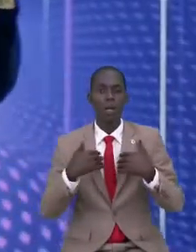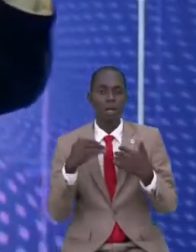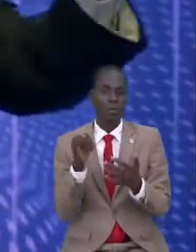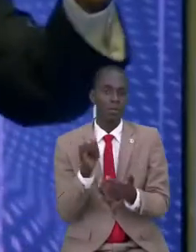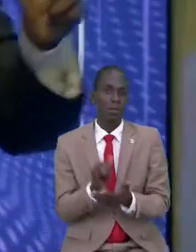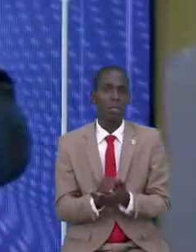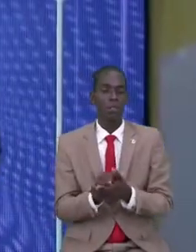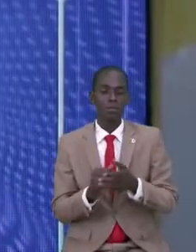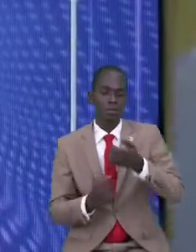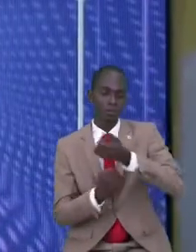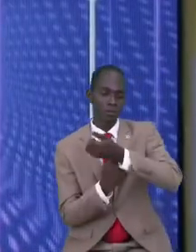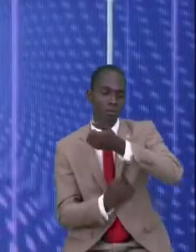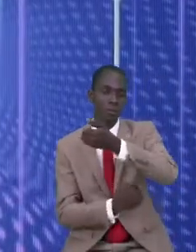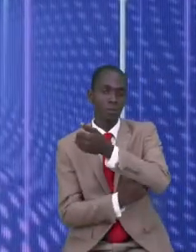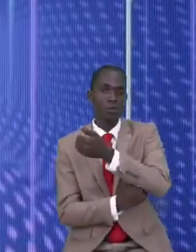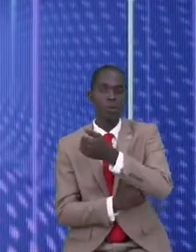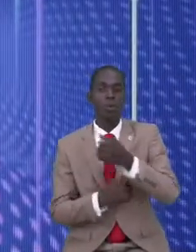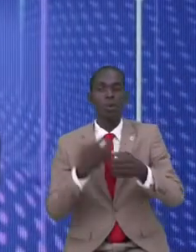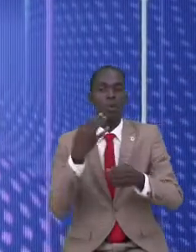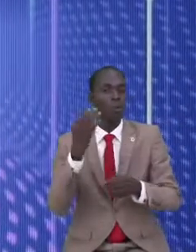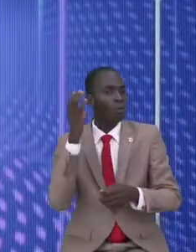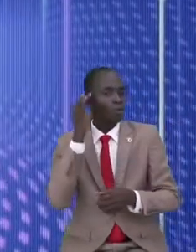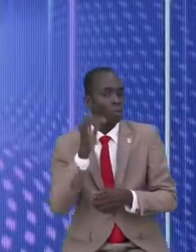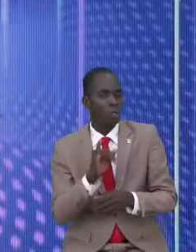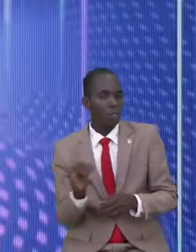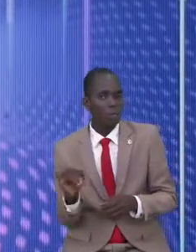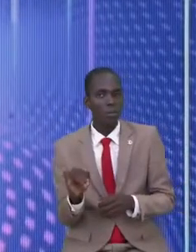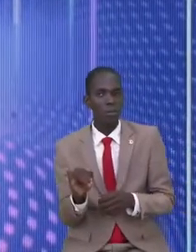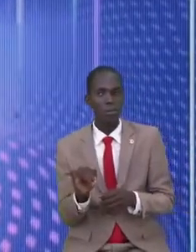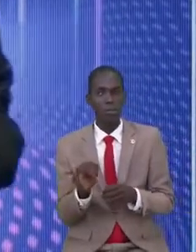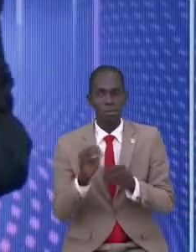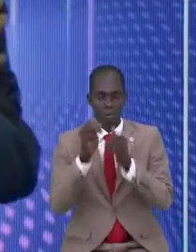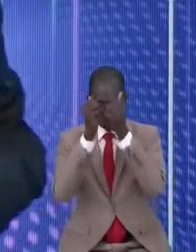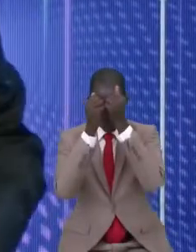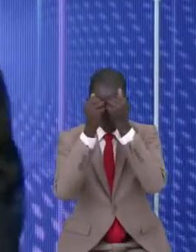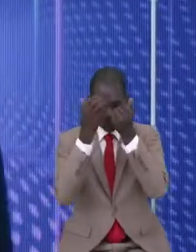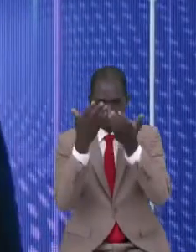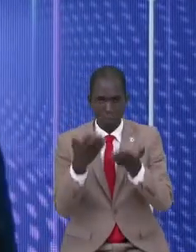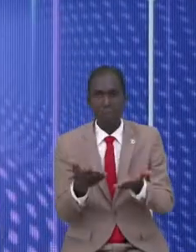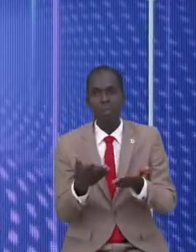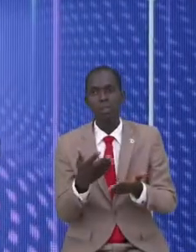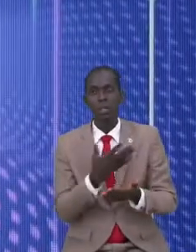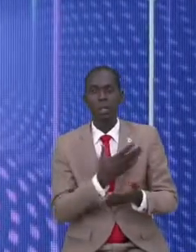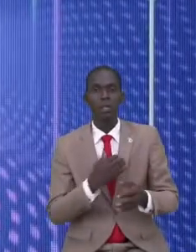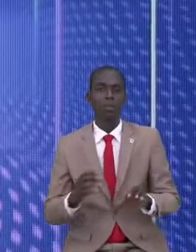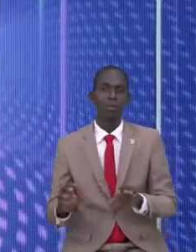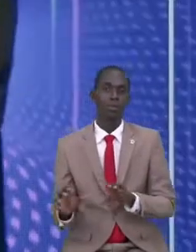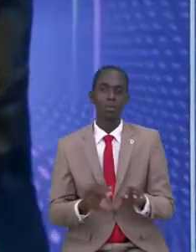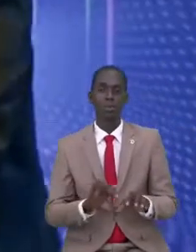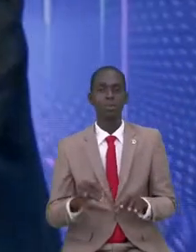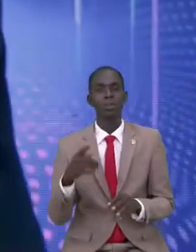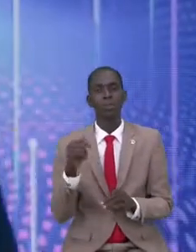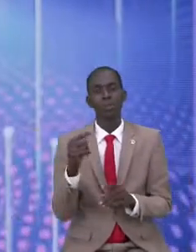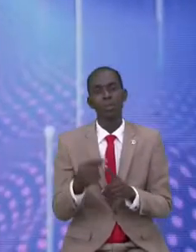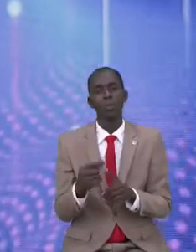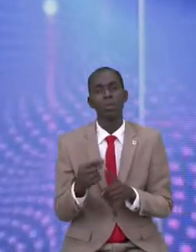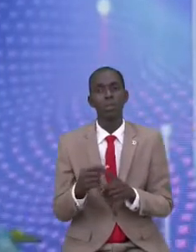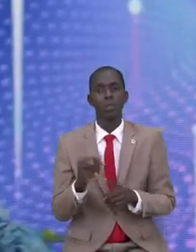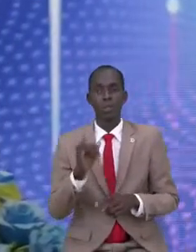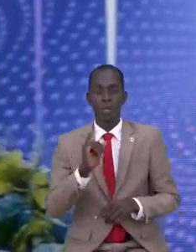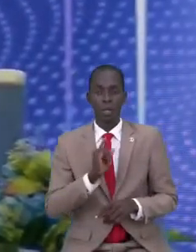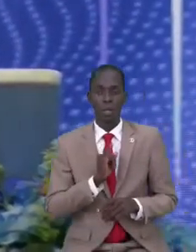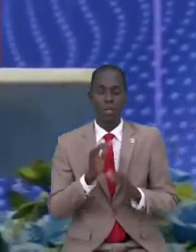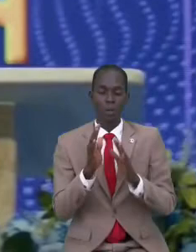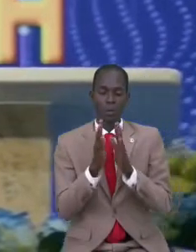of hearing, hearkening, heeding, and doing the word. I